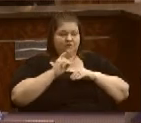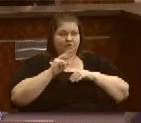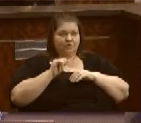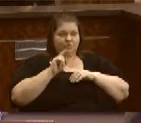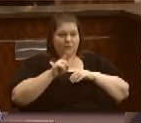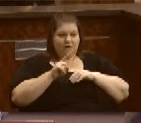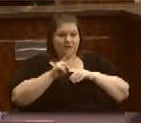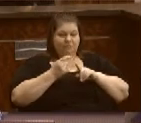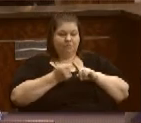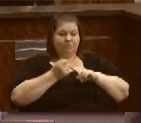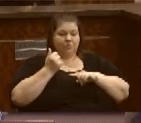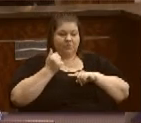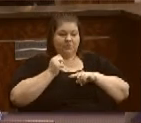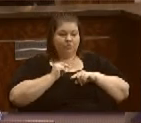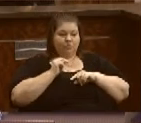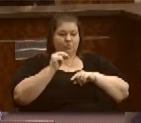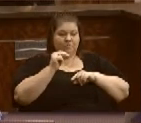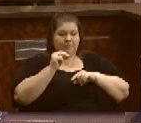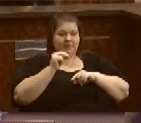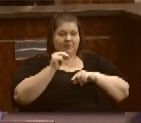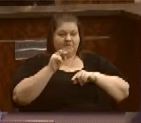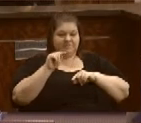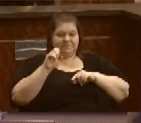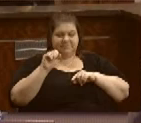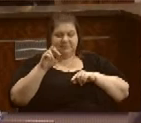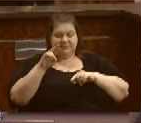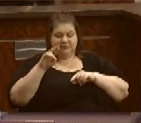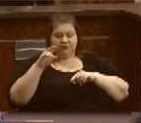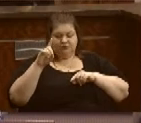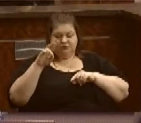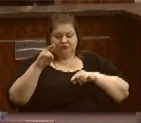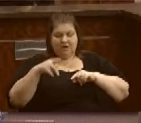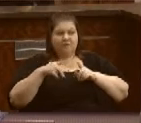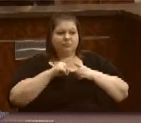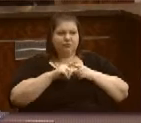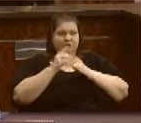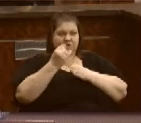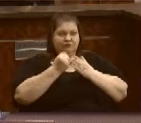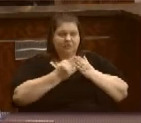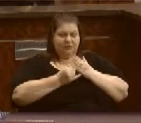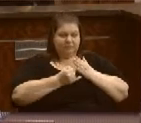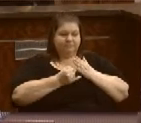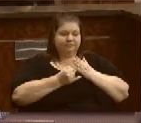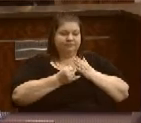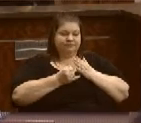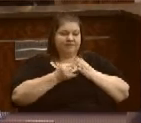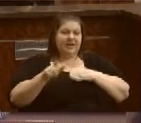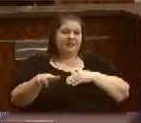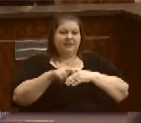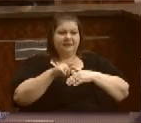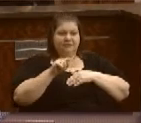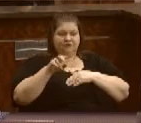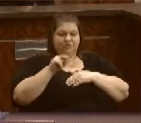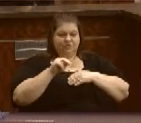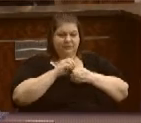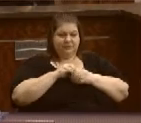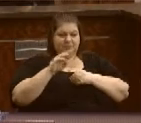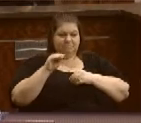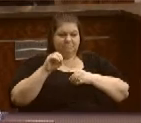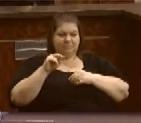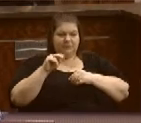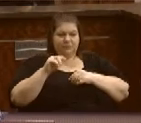by removing the northbound teardrop to construct a double left turn lane into the center at US Route 1 and Montrose